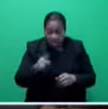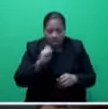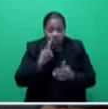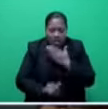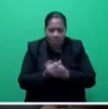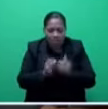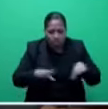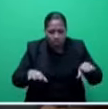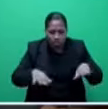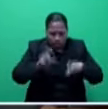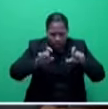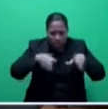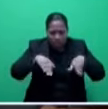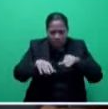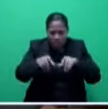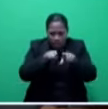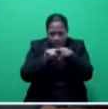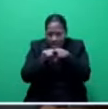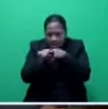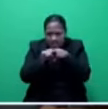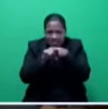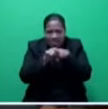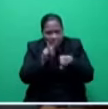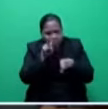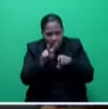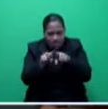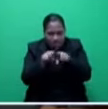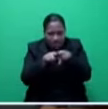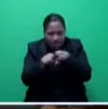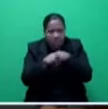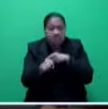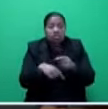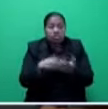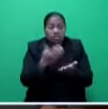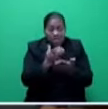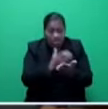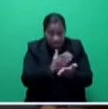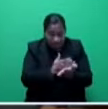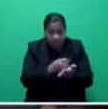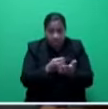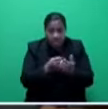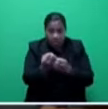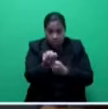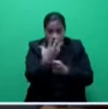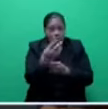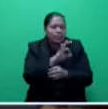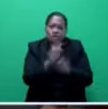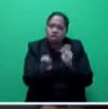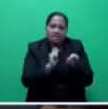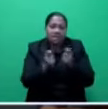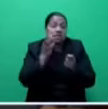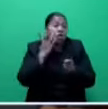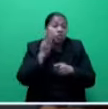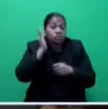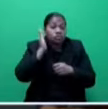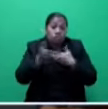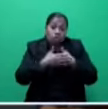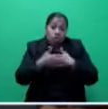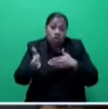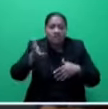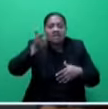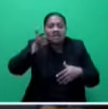their children's education. The curriculum on the channel will not be tested, and when schools reopen, teachers are going